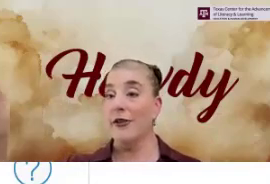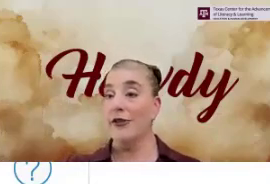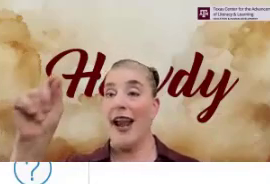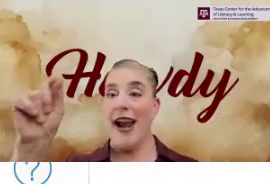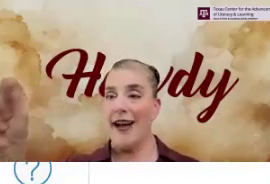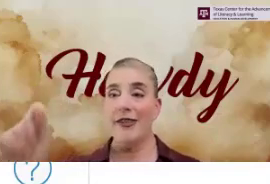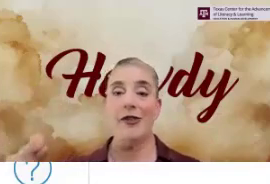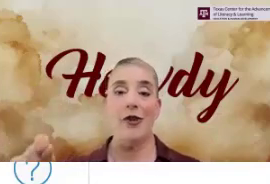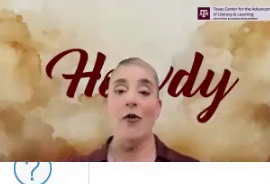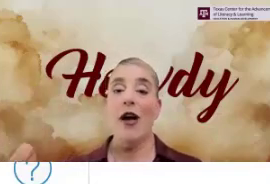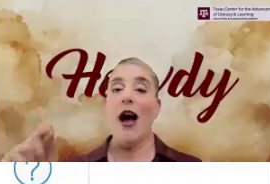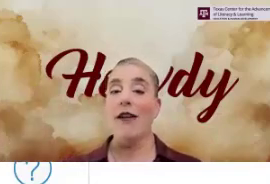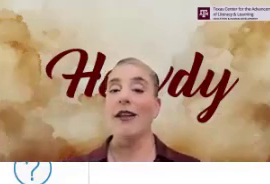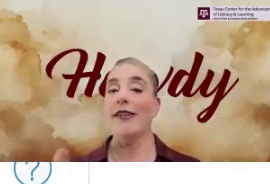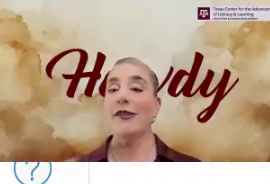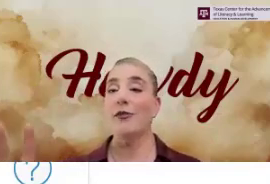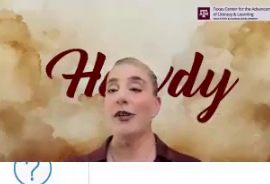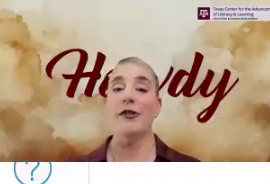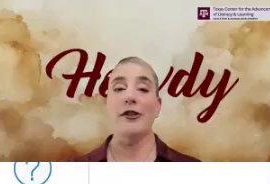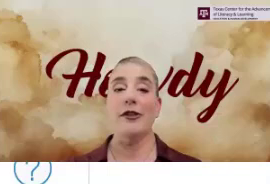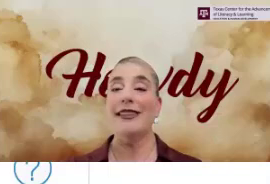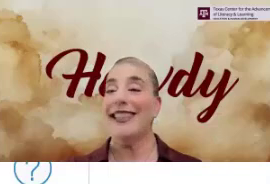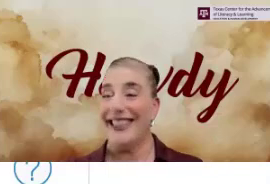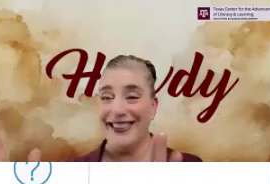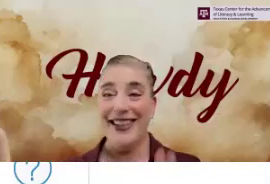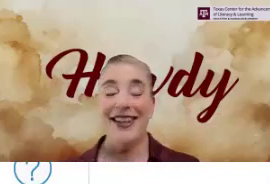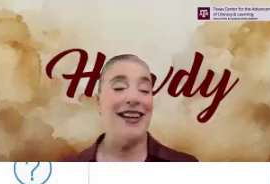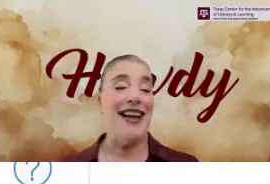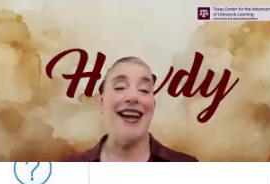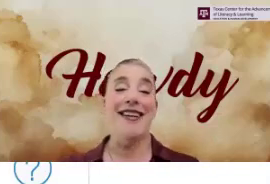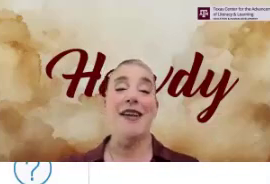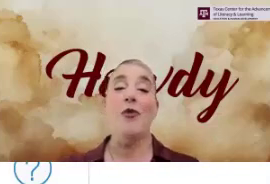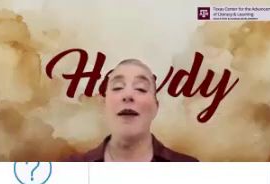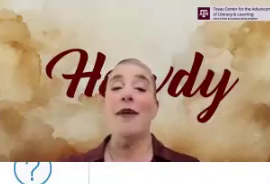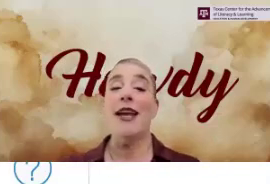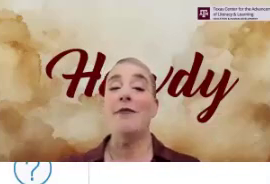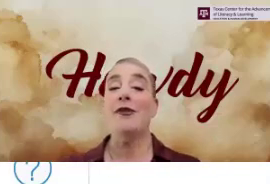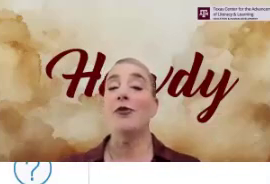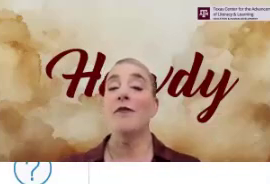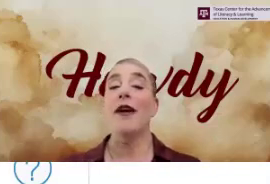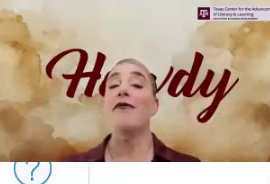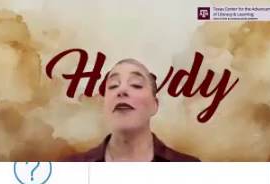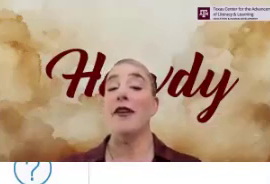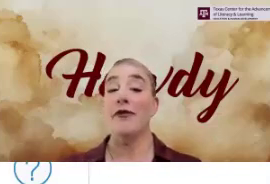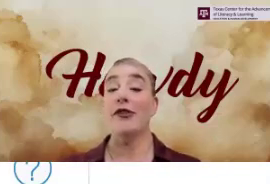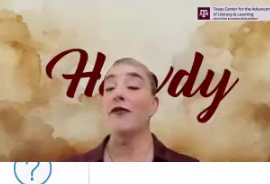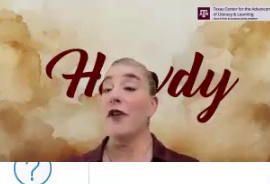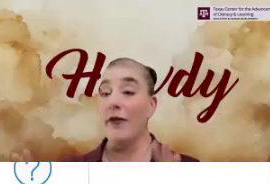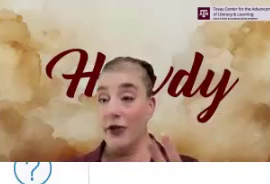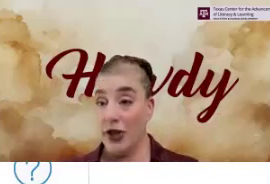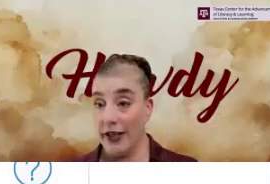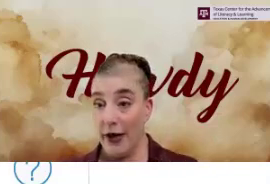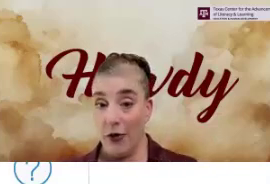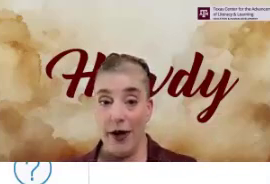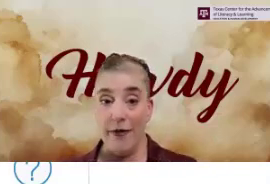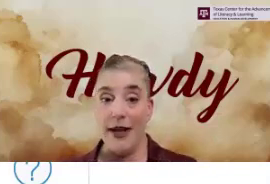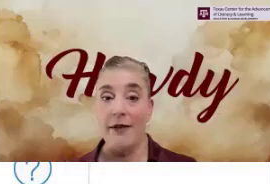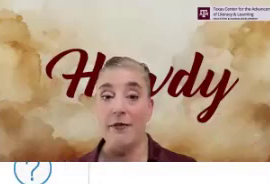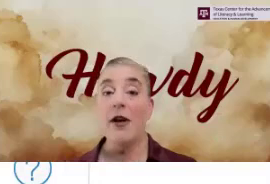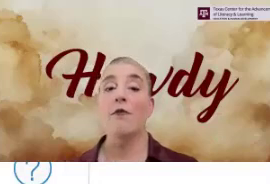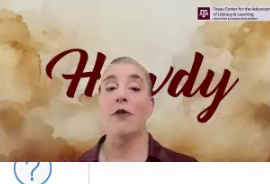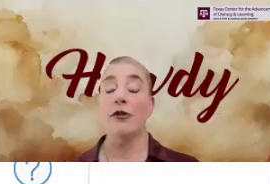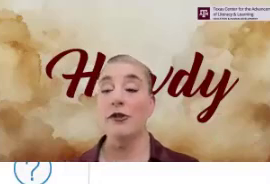on those ads. So I like these because they're clean. And WebAIM is one of my favorites. If you haven't checked